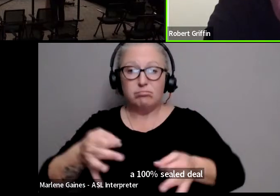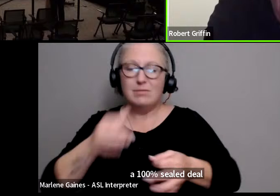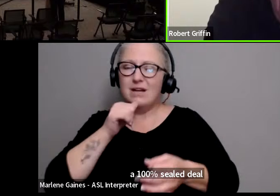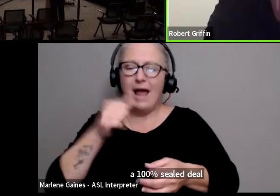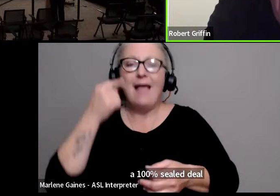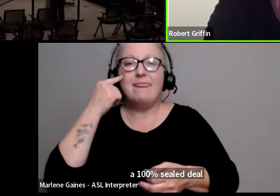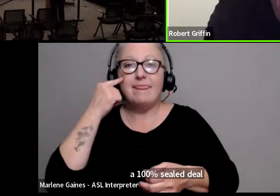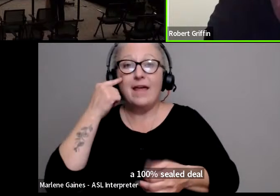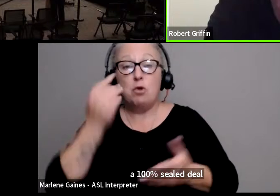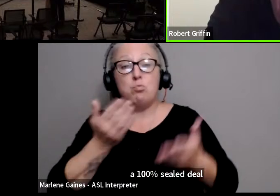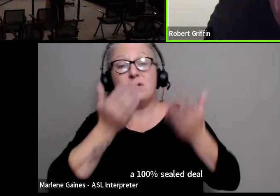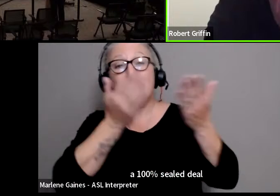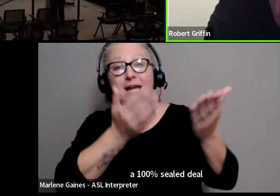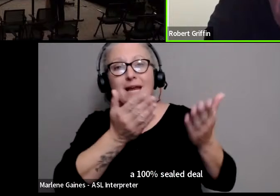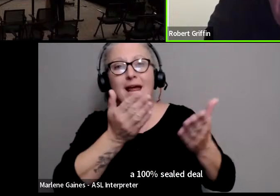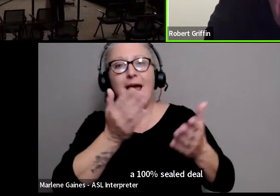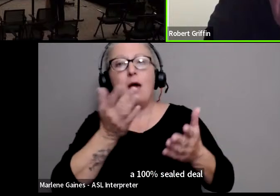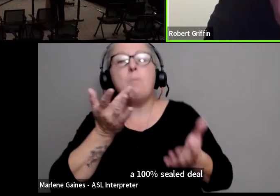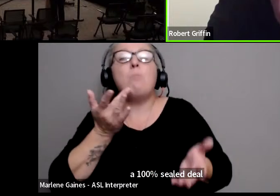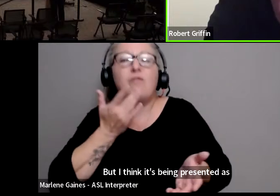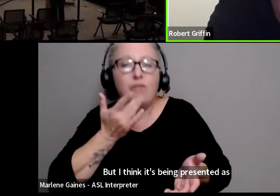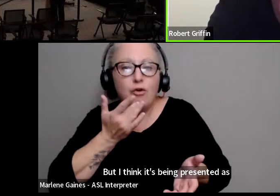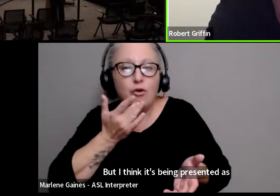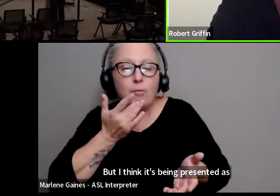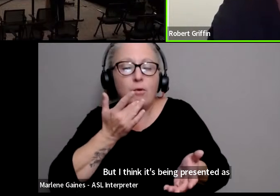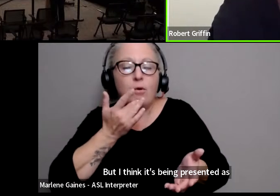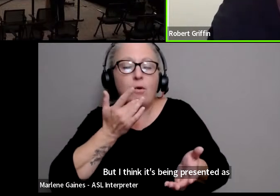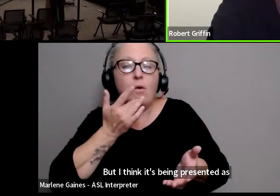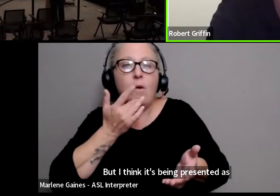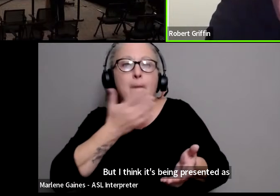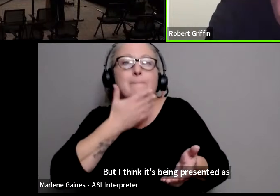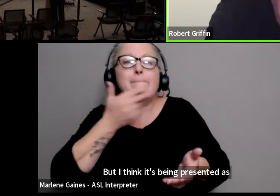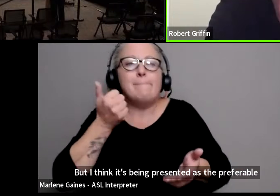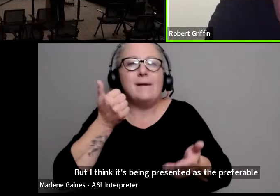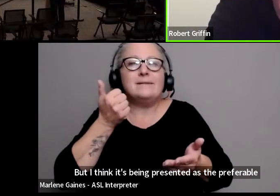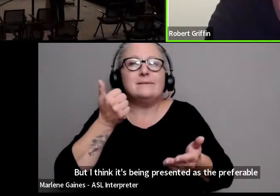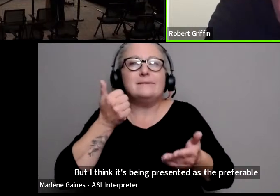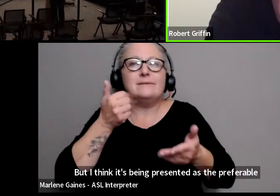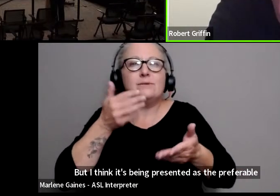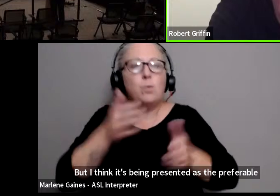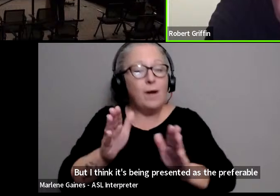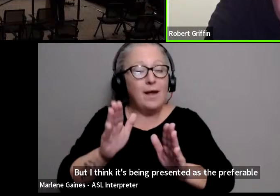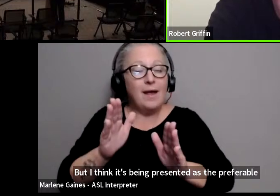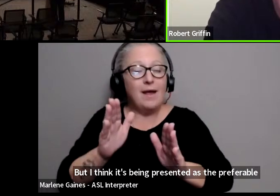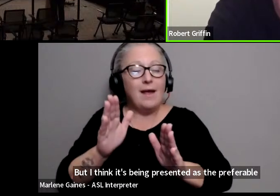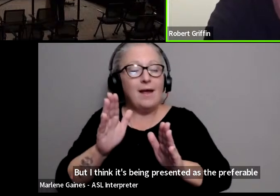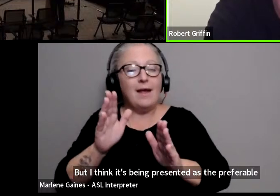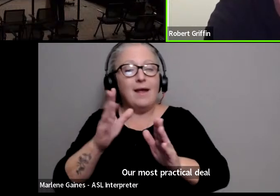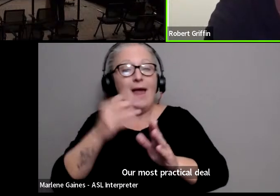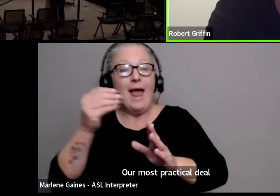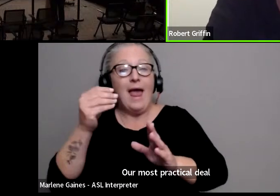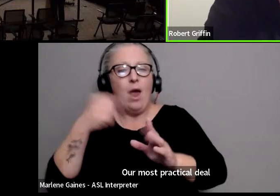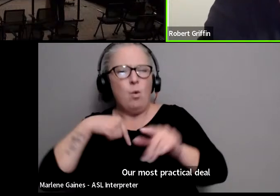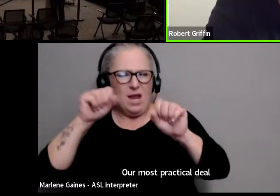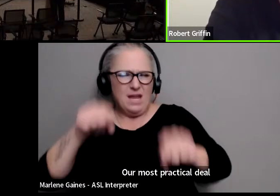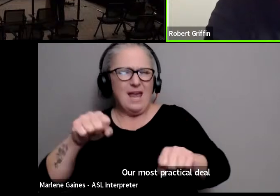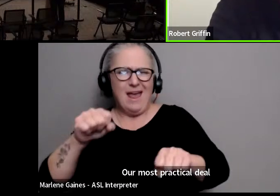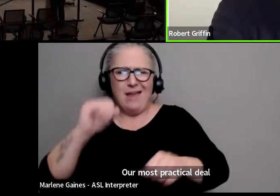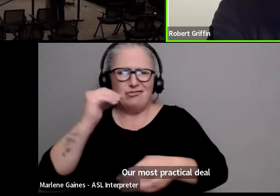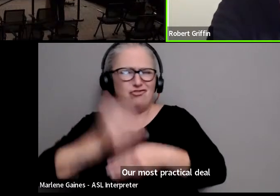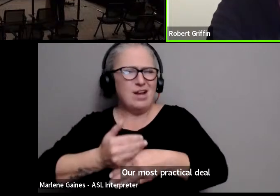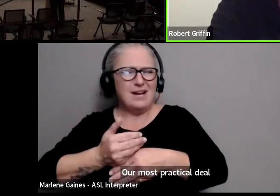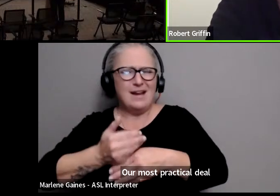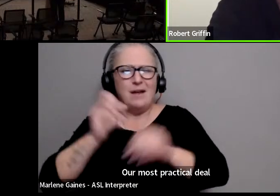being presented as the preferable or most practical deal. And certainly we can shut it